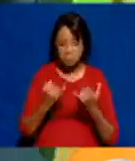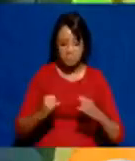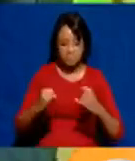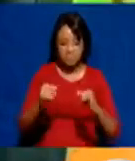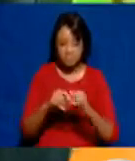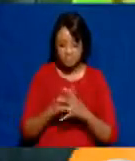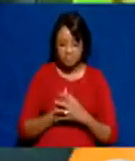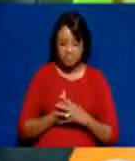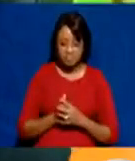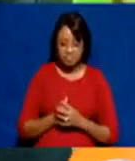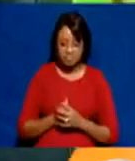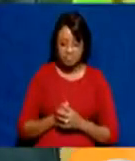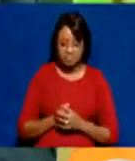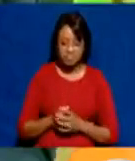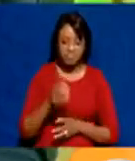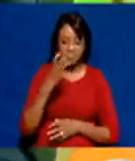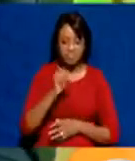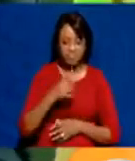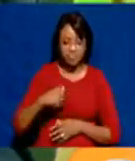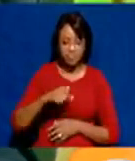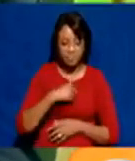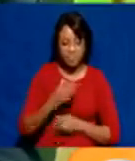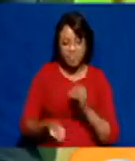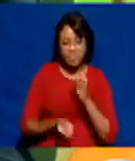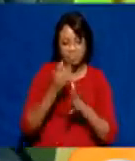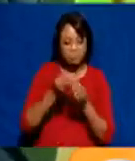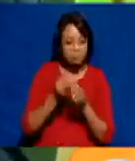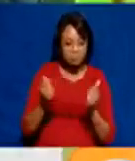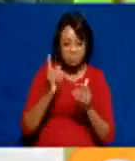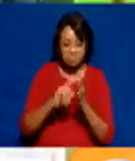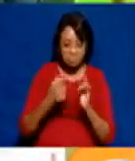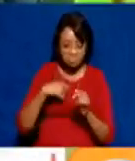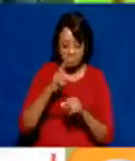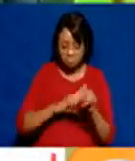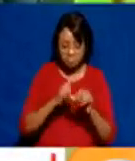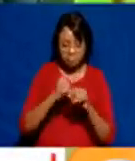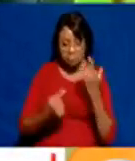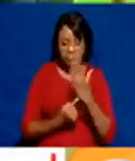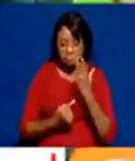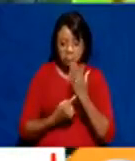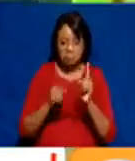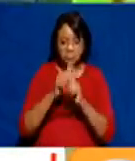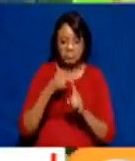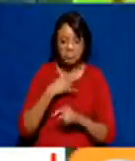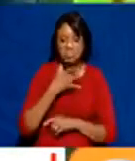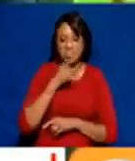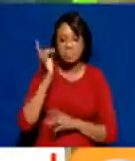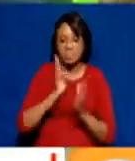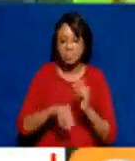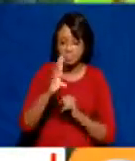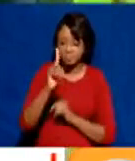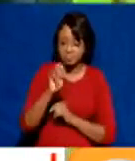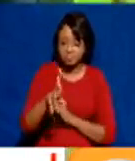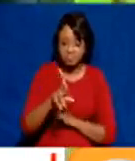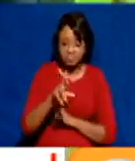data. So what we built as an intervention is just, we leverage technology. Yeah. And I love what Dr.